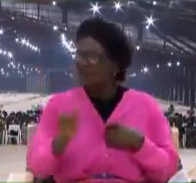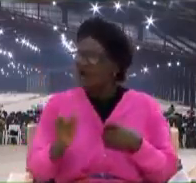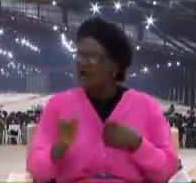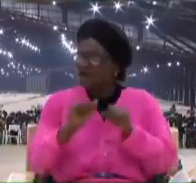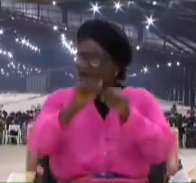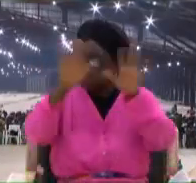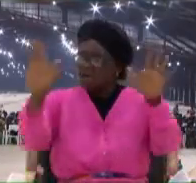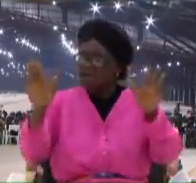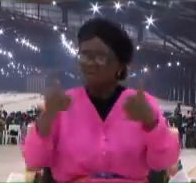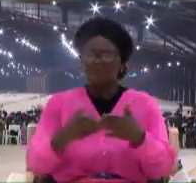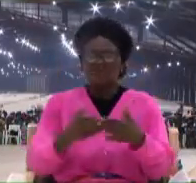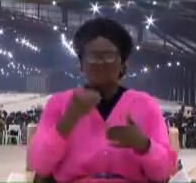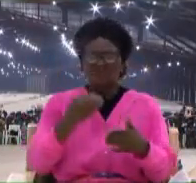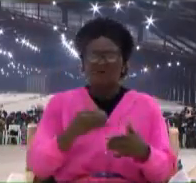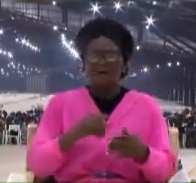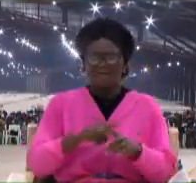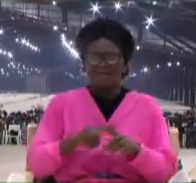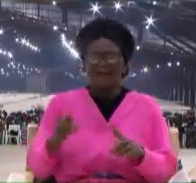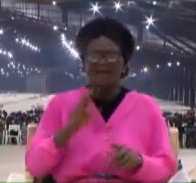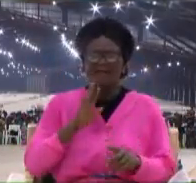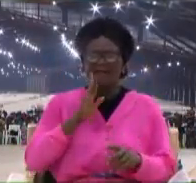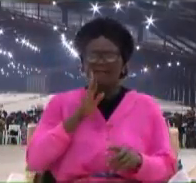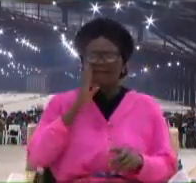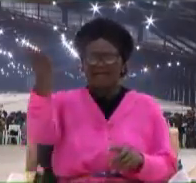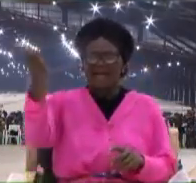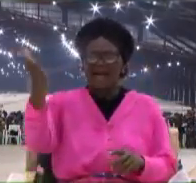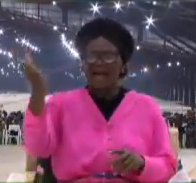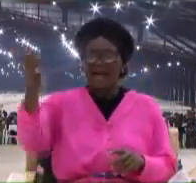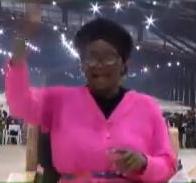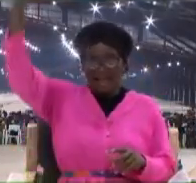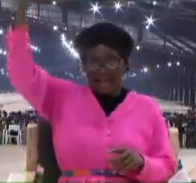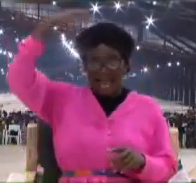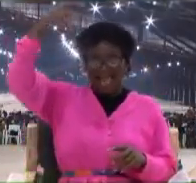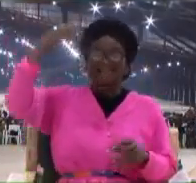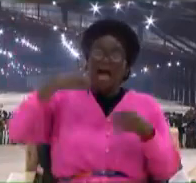but their light has come tonight.